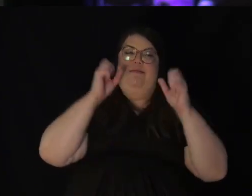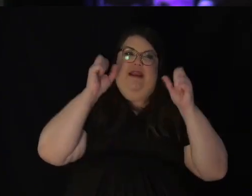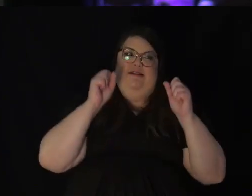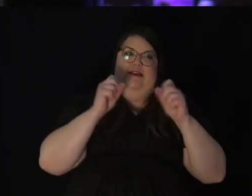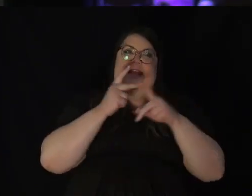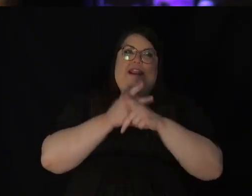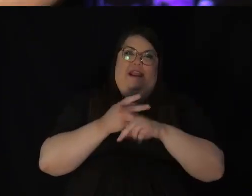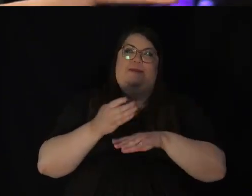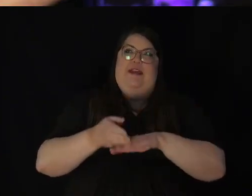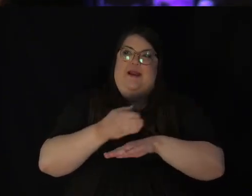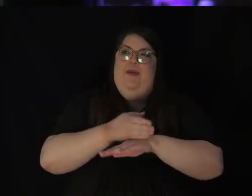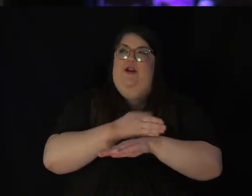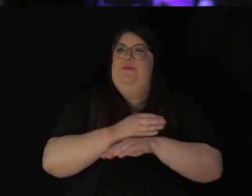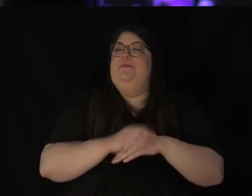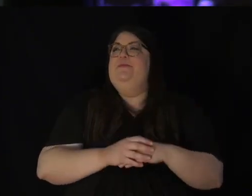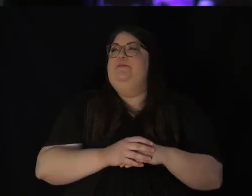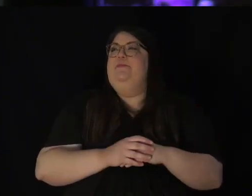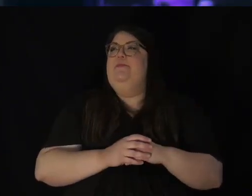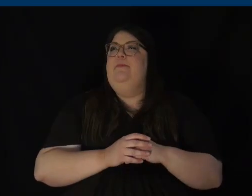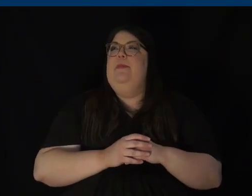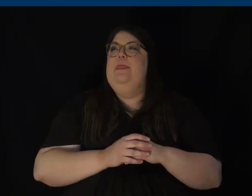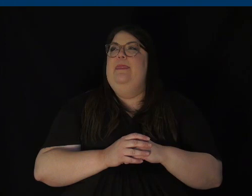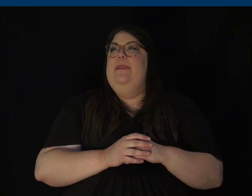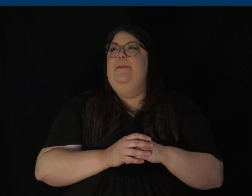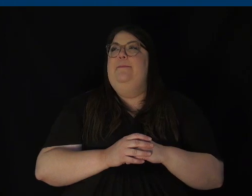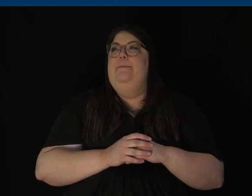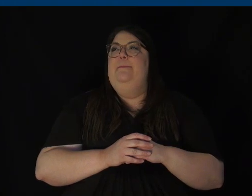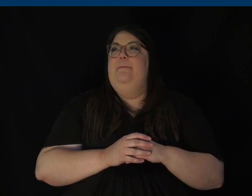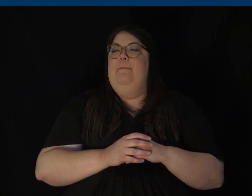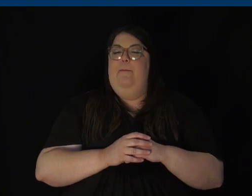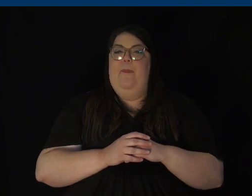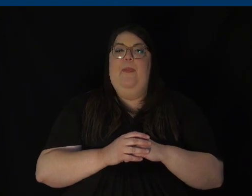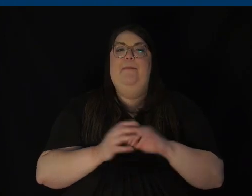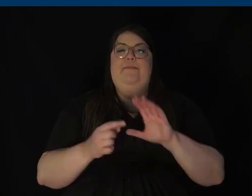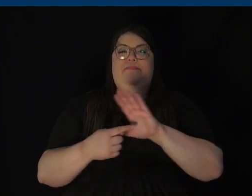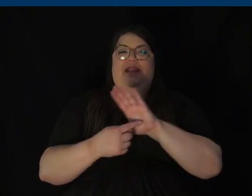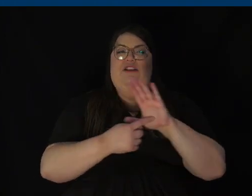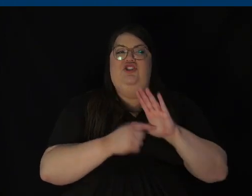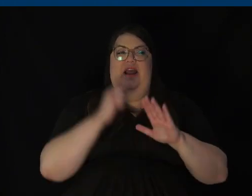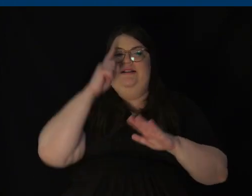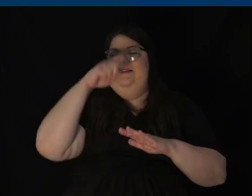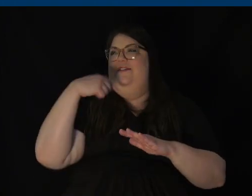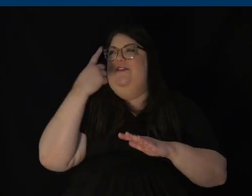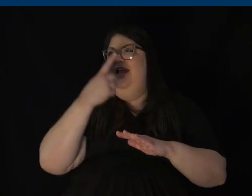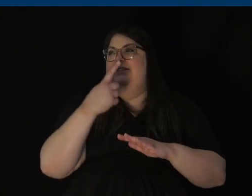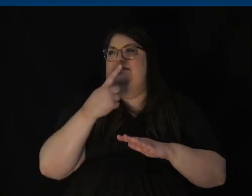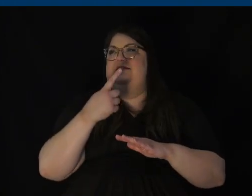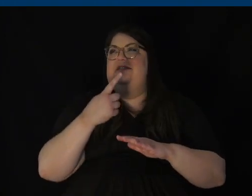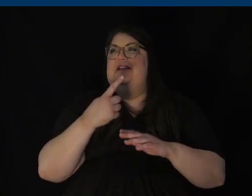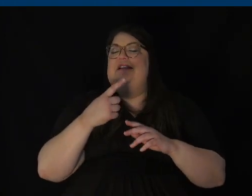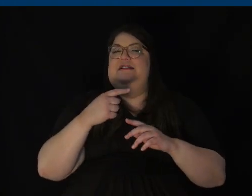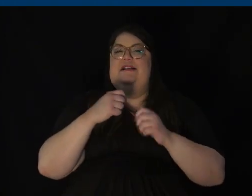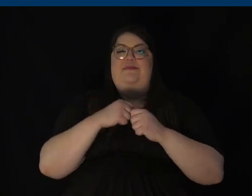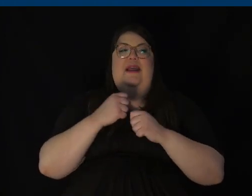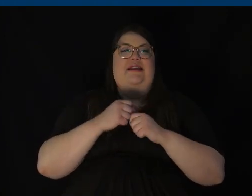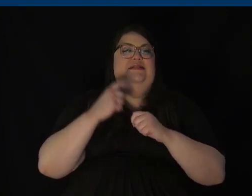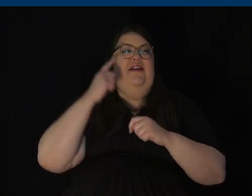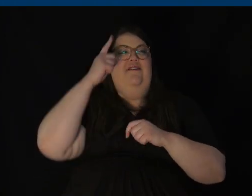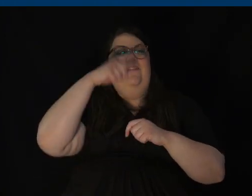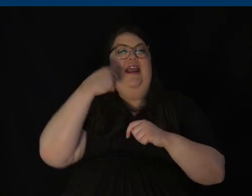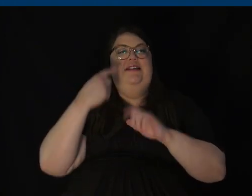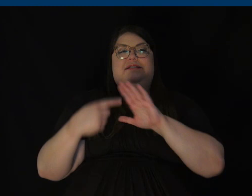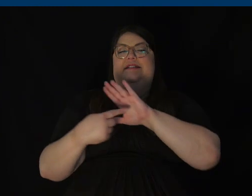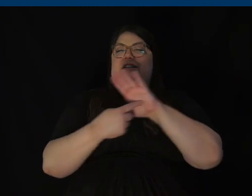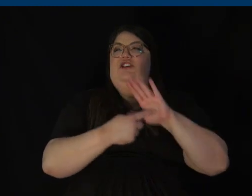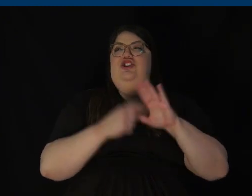better. He shines his face on you. The blessing says, may his face shine upon you. He